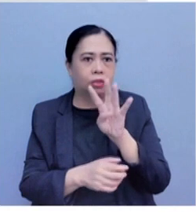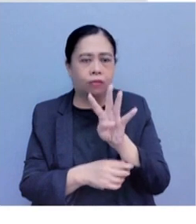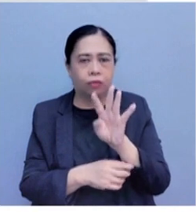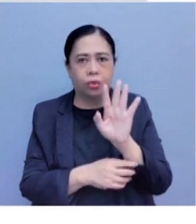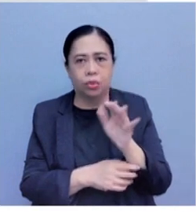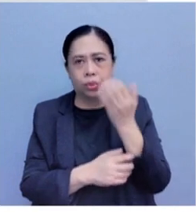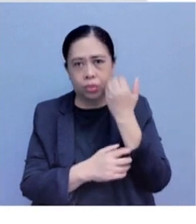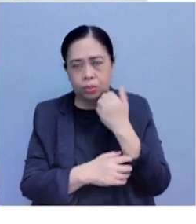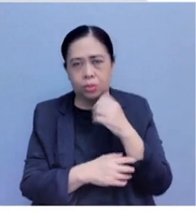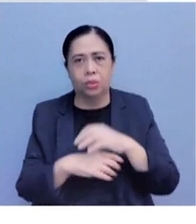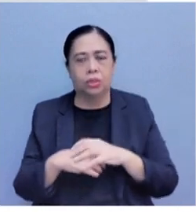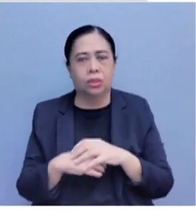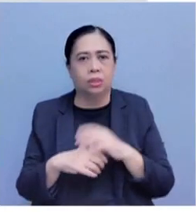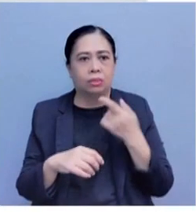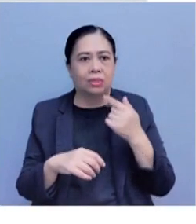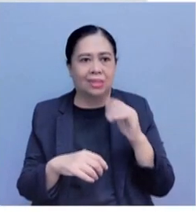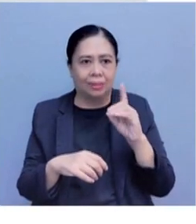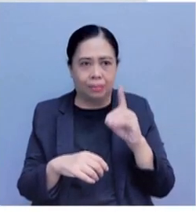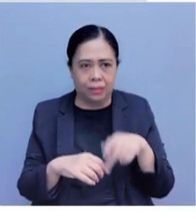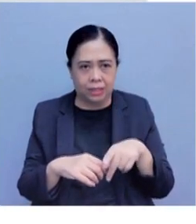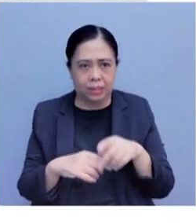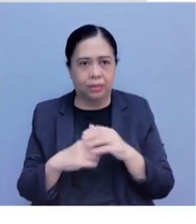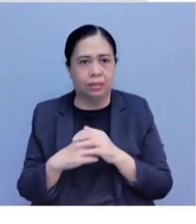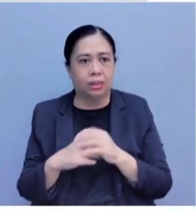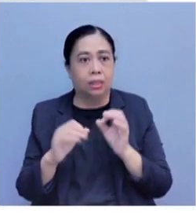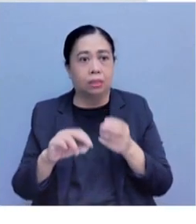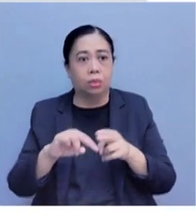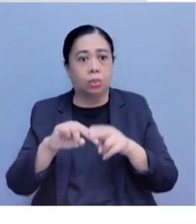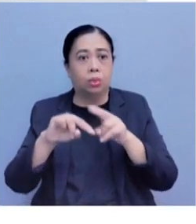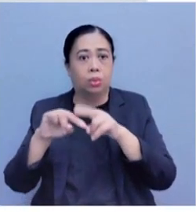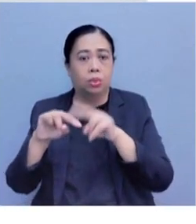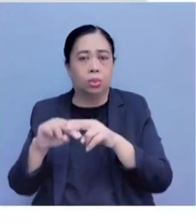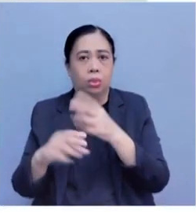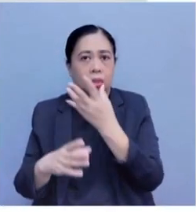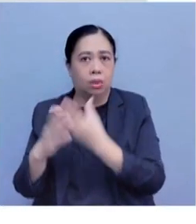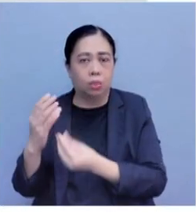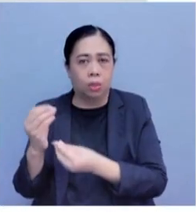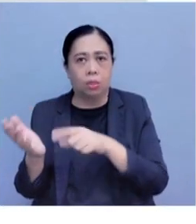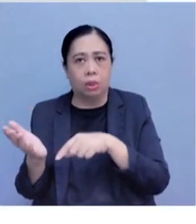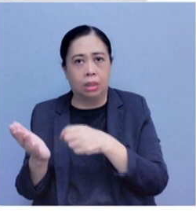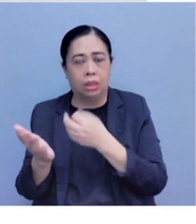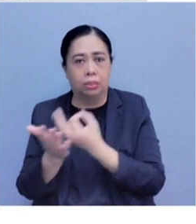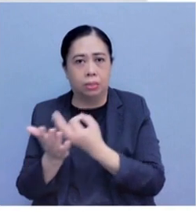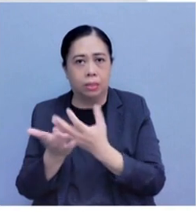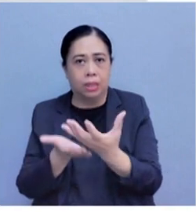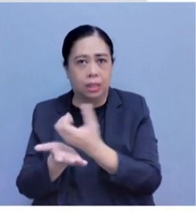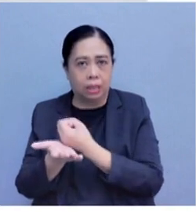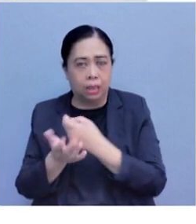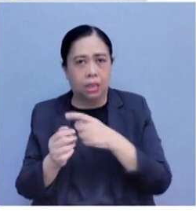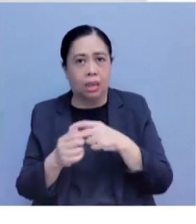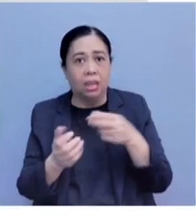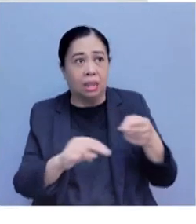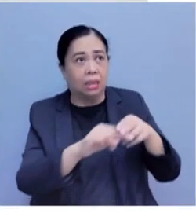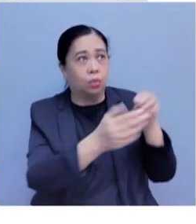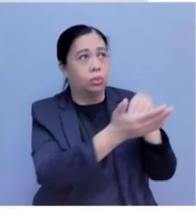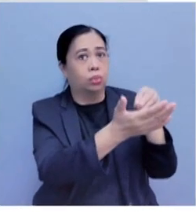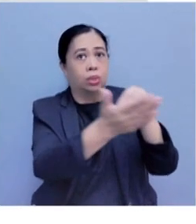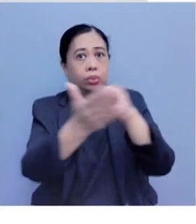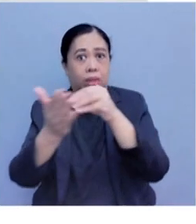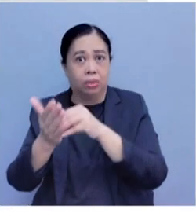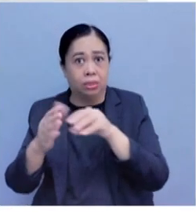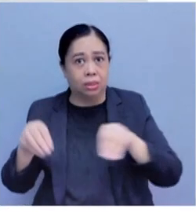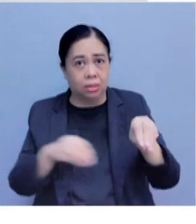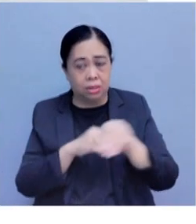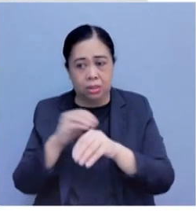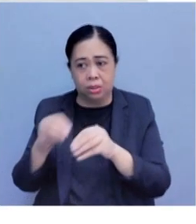deficit mo, percent of GDP. Pag lumaki yun, lalaki rin yung utang mo. Lalaki rin yung utang mo eh kasi mangungutang ka para tustusan